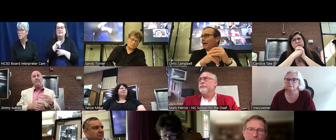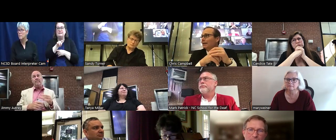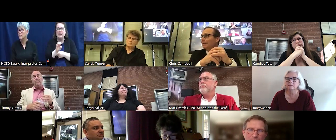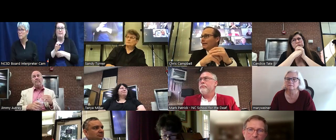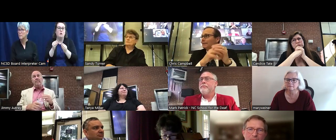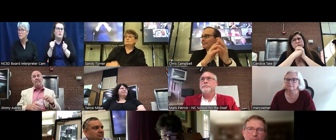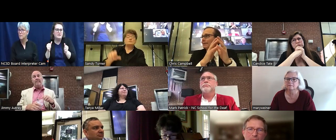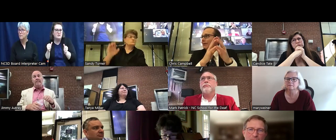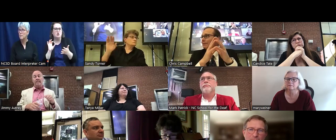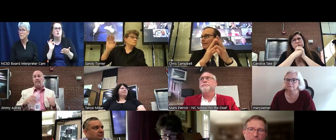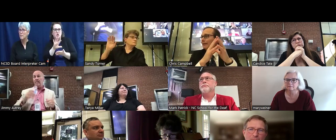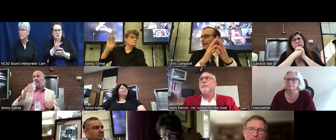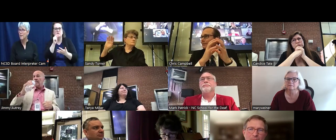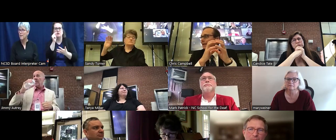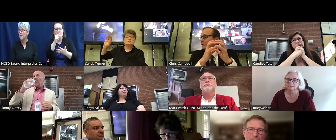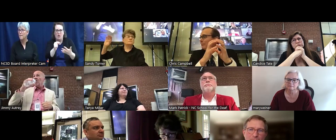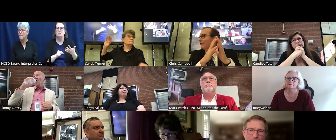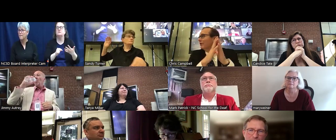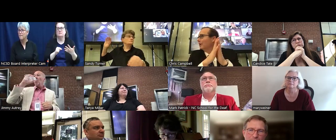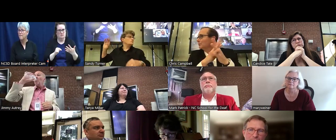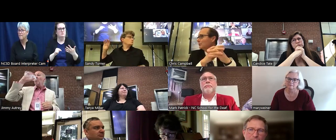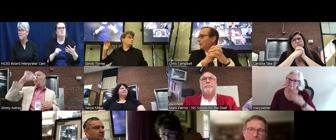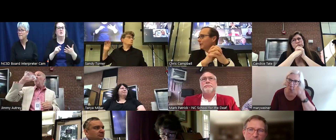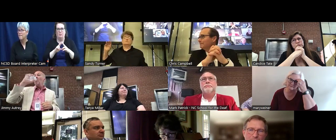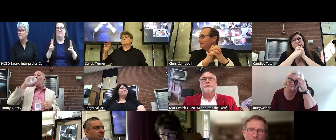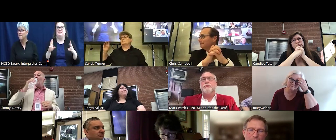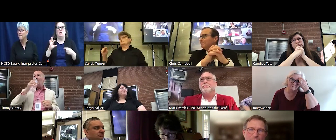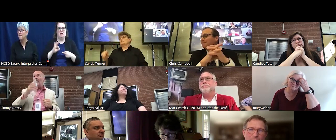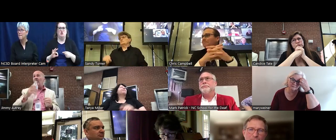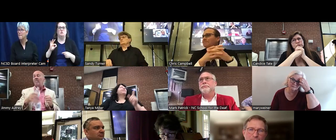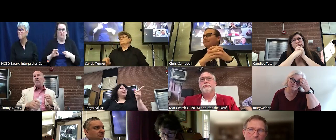those kinds of things. So that's going to be very useful to you.